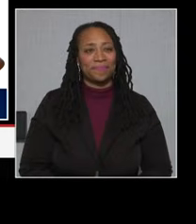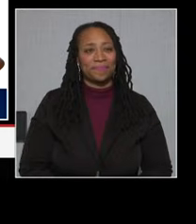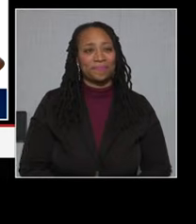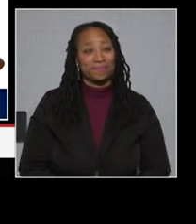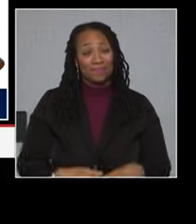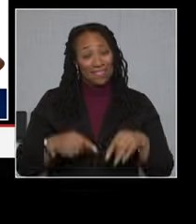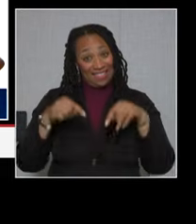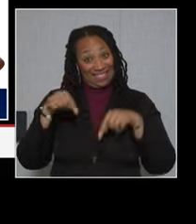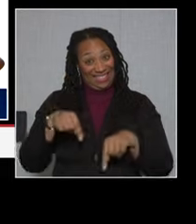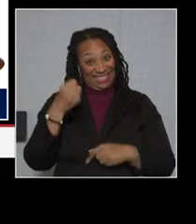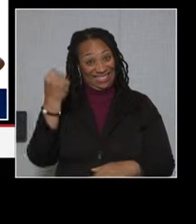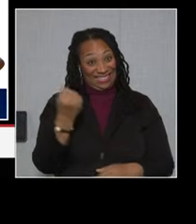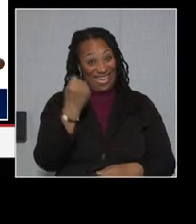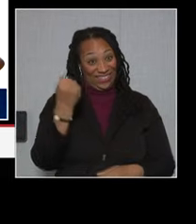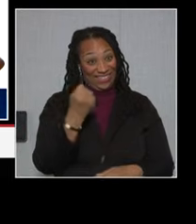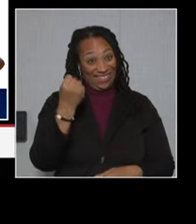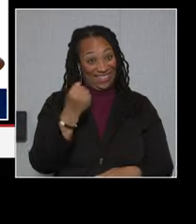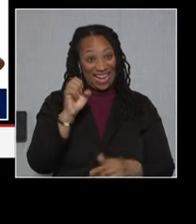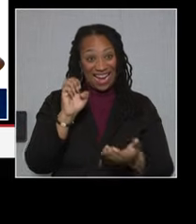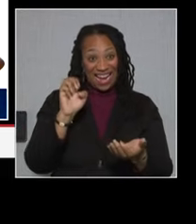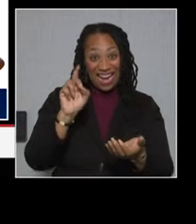person. For the